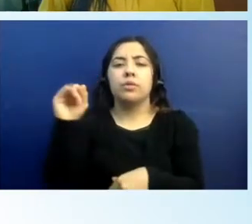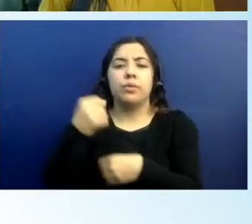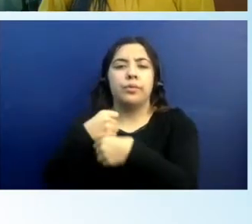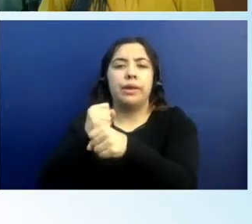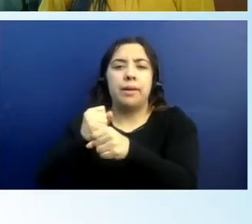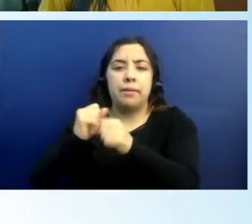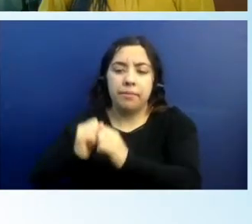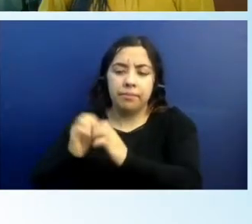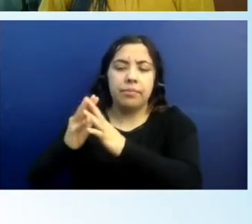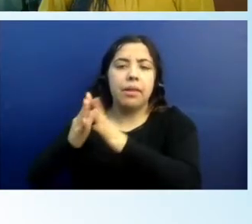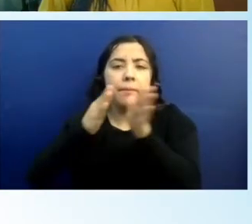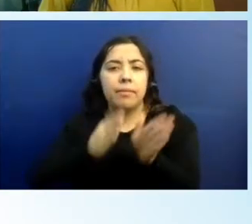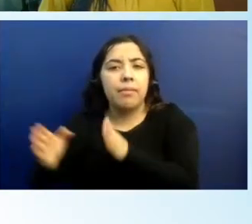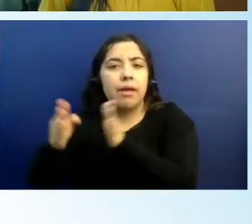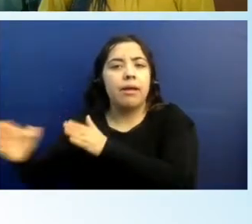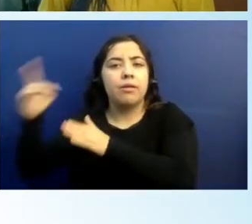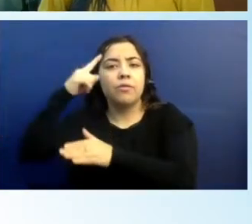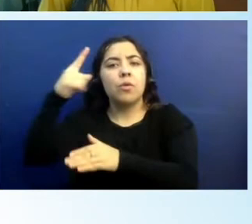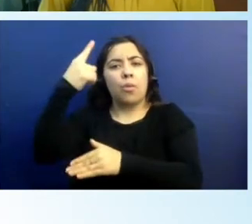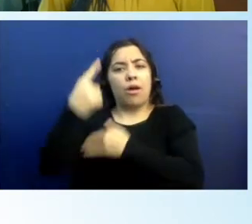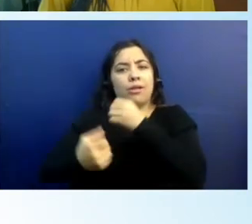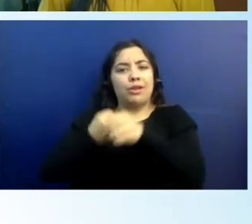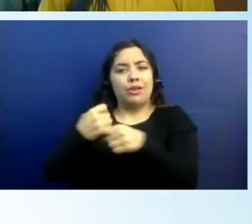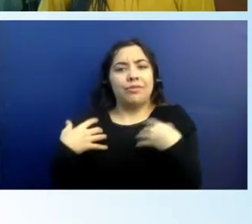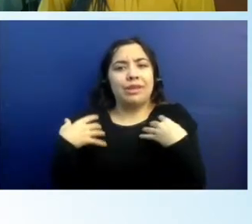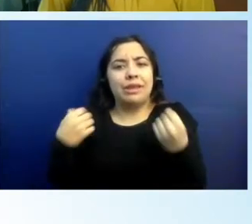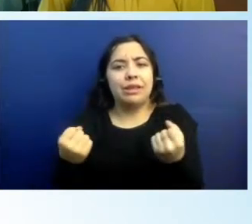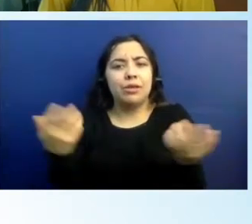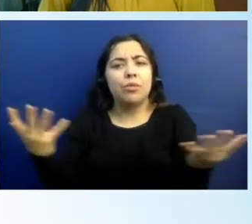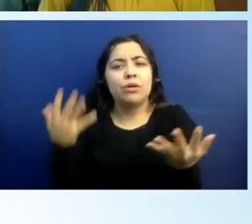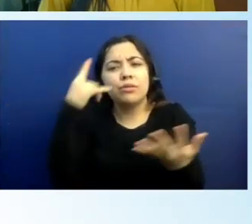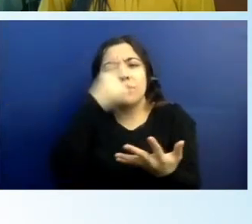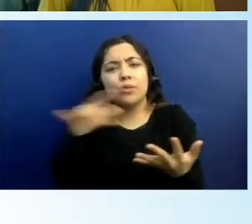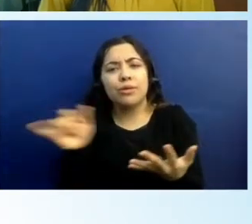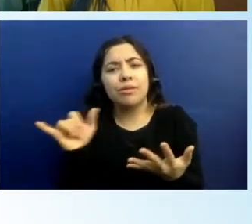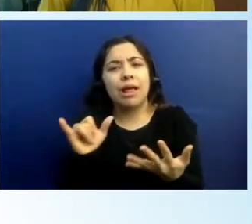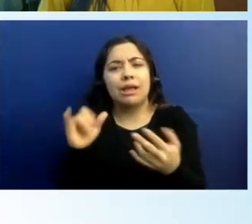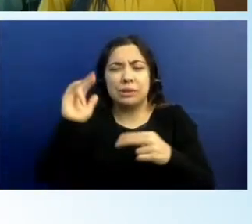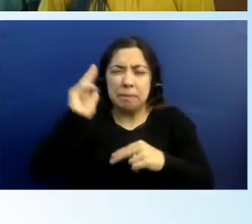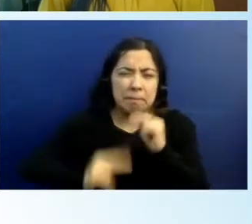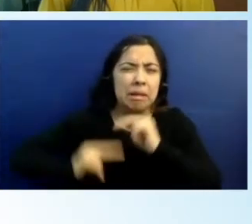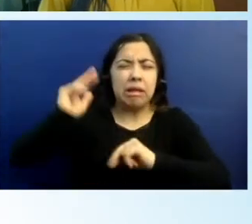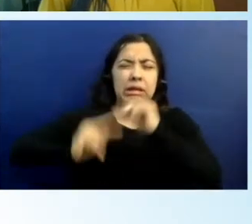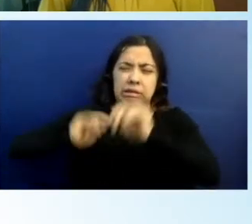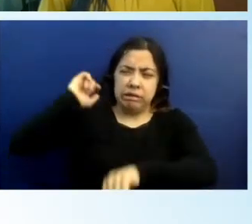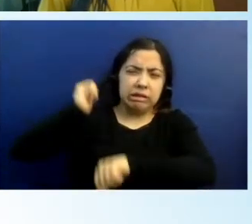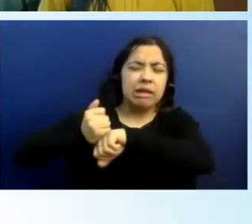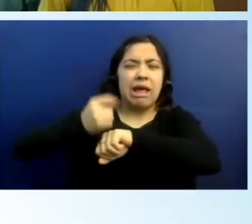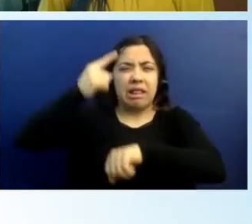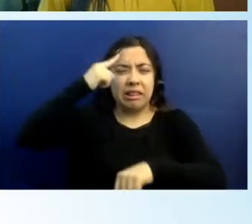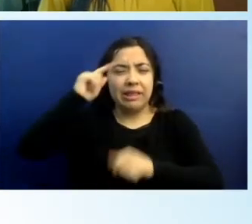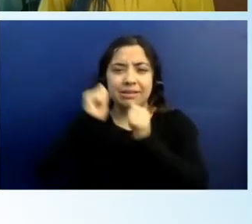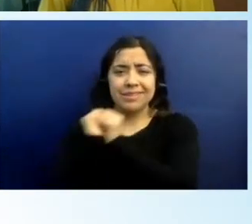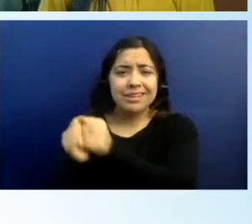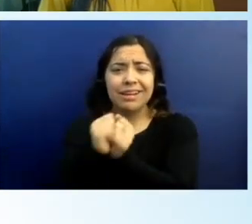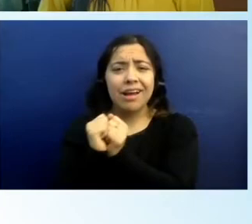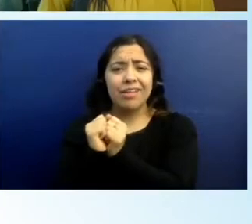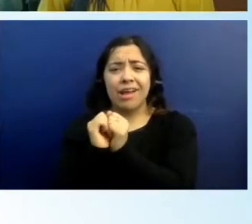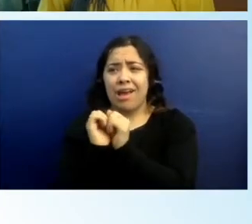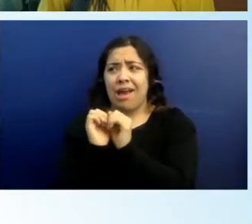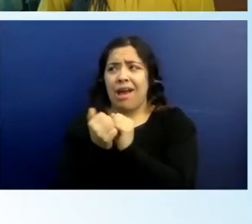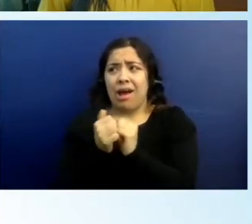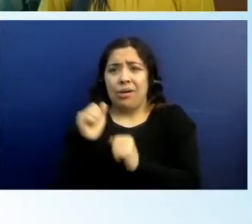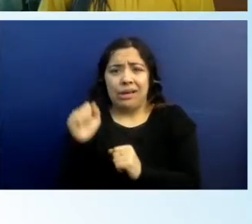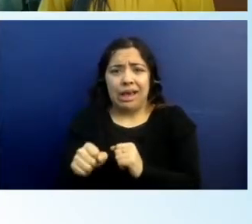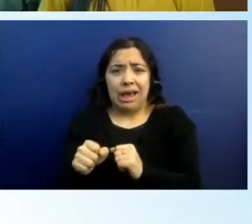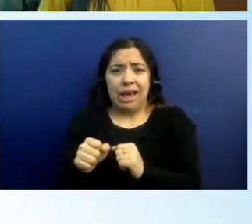a year of healing. What does it look like to really build and really think together about how could a longer run, a much